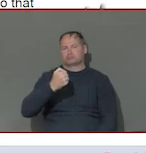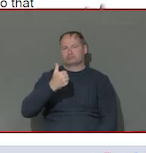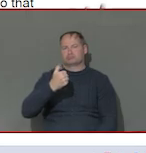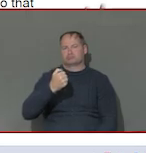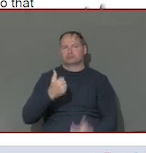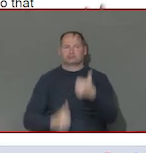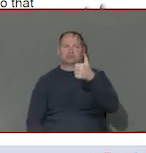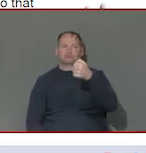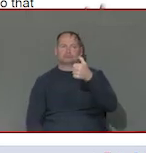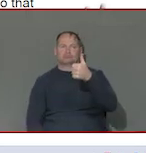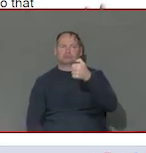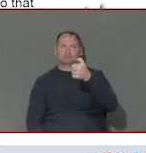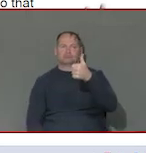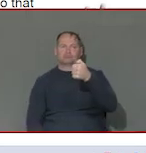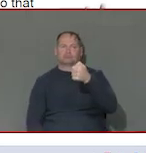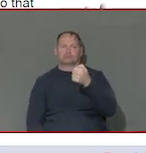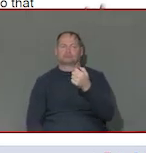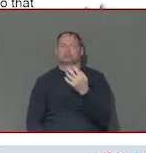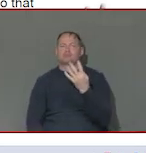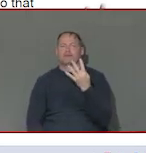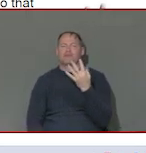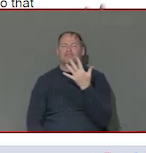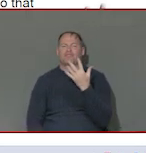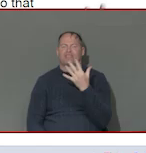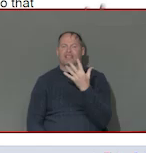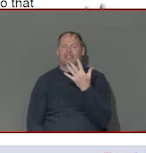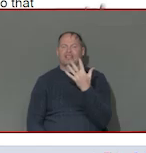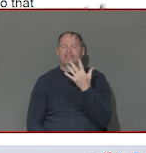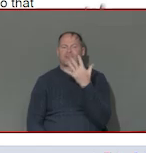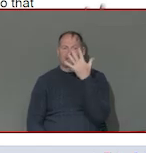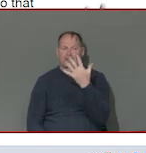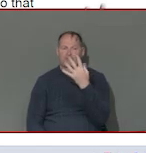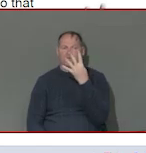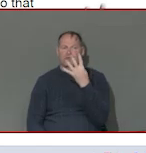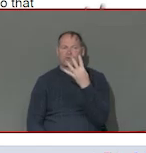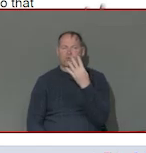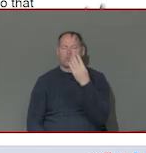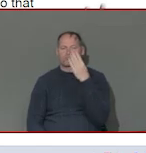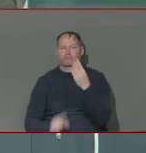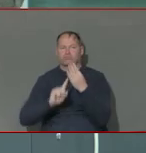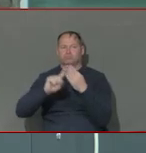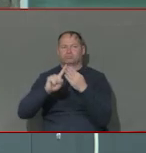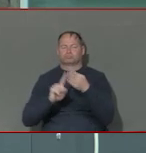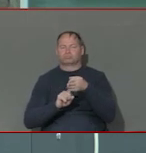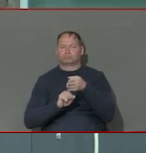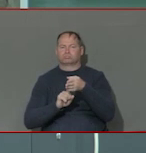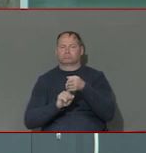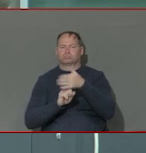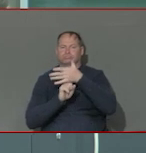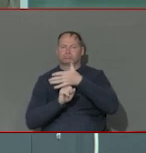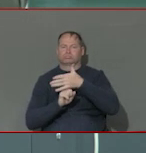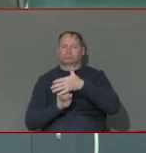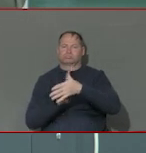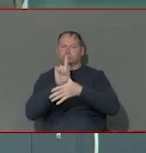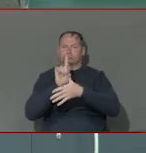opposable thumb. Again, we have 5 fingers, 4 is facing up, and then the 5th one, which is the thumb,